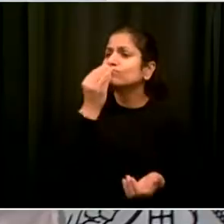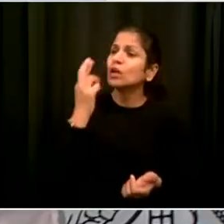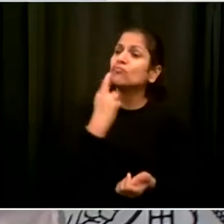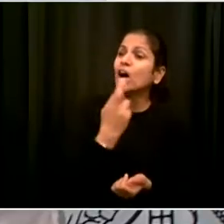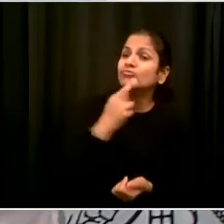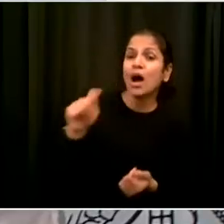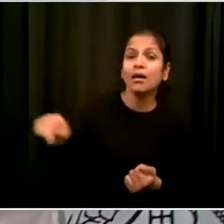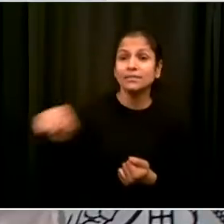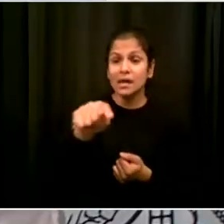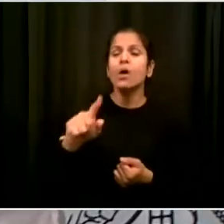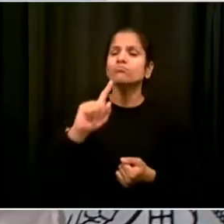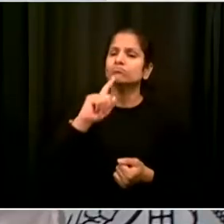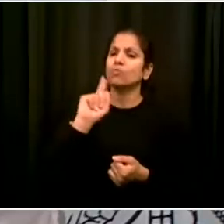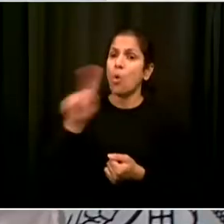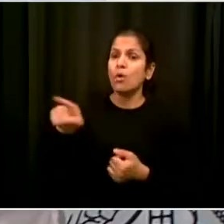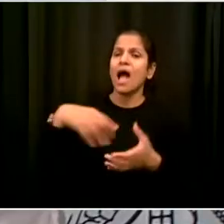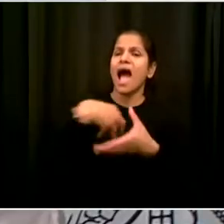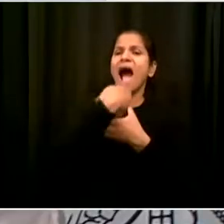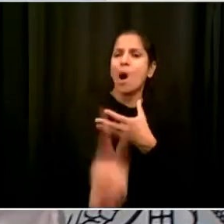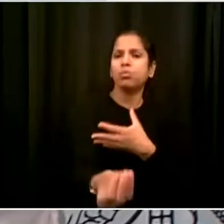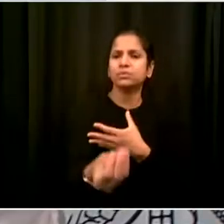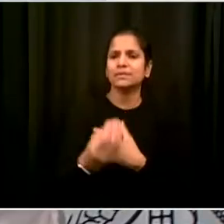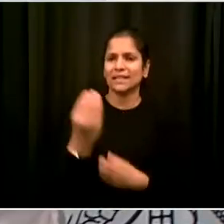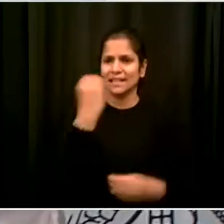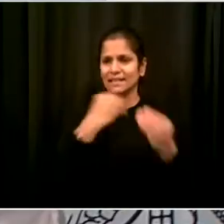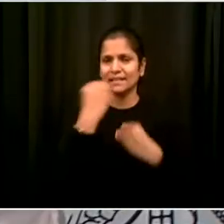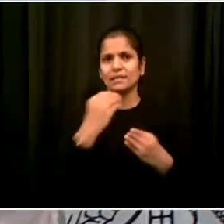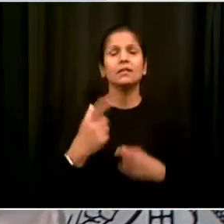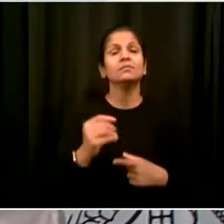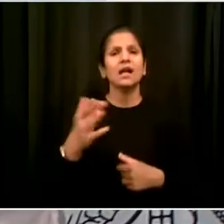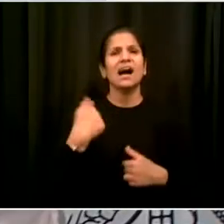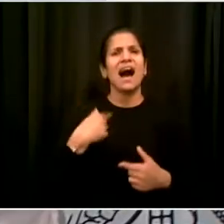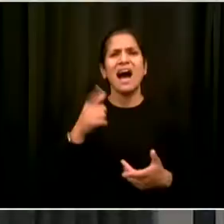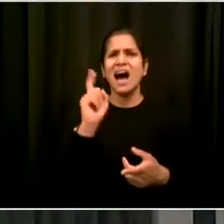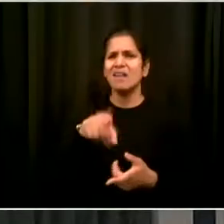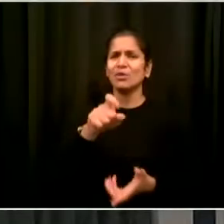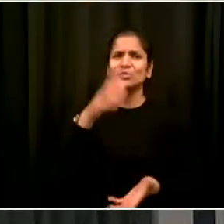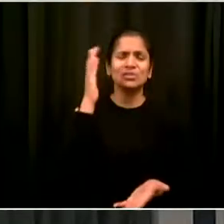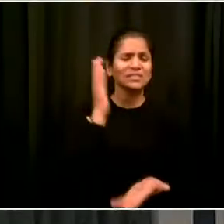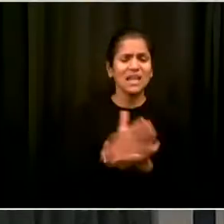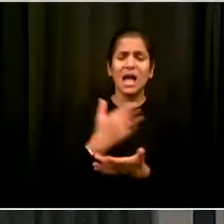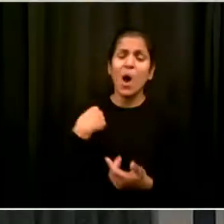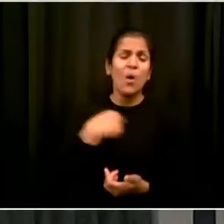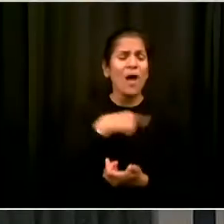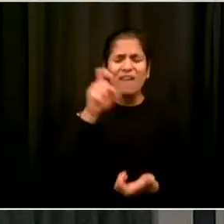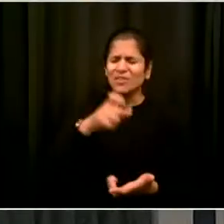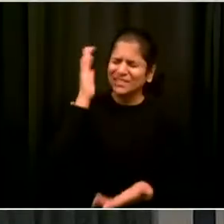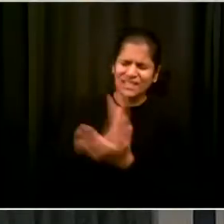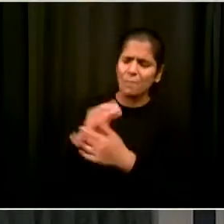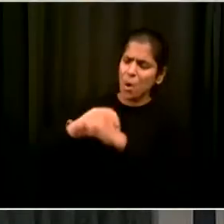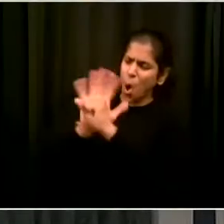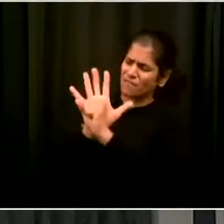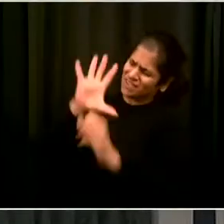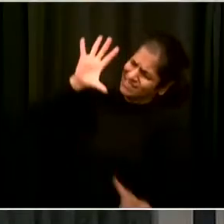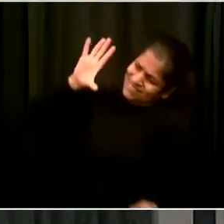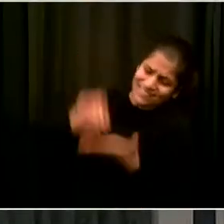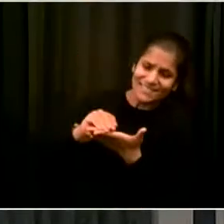quickly to be able to turn this situation around. Go ahead. Next is Katie from the Wall Street